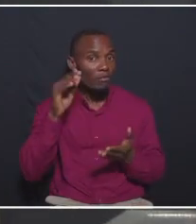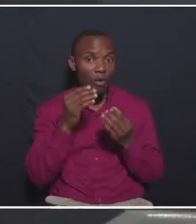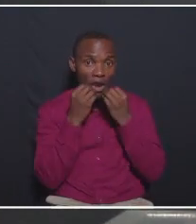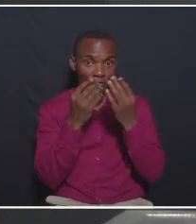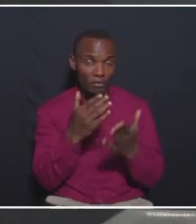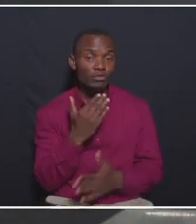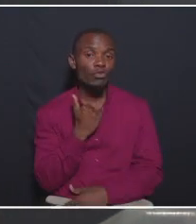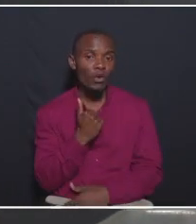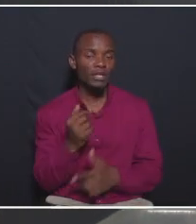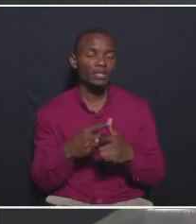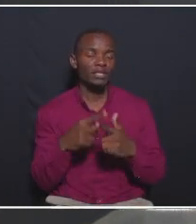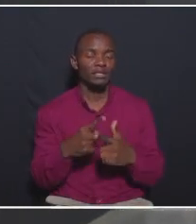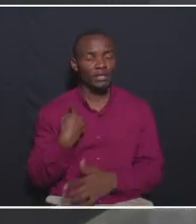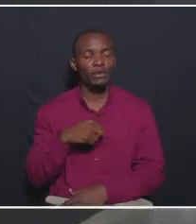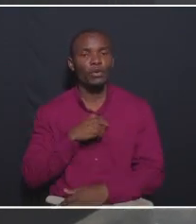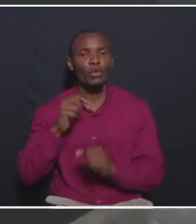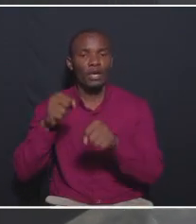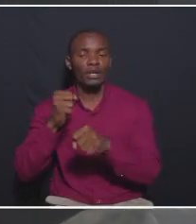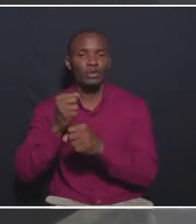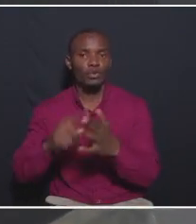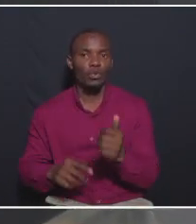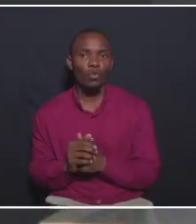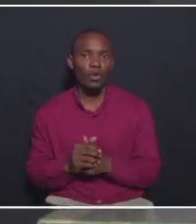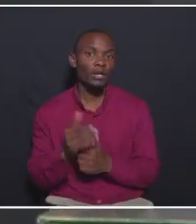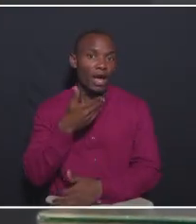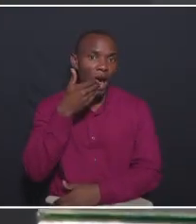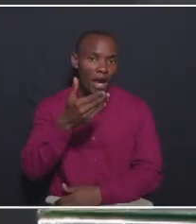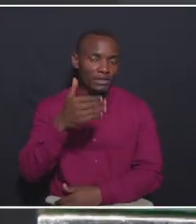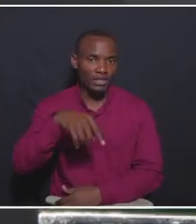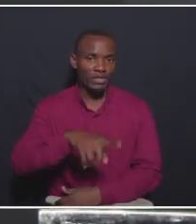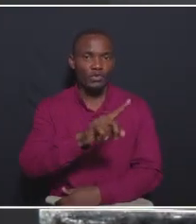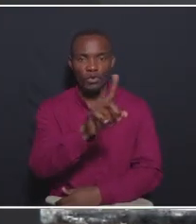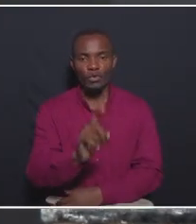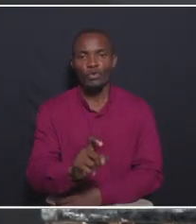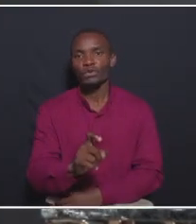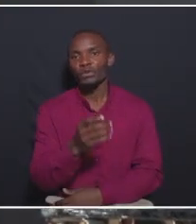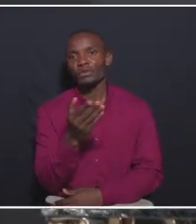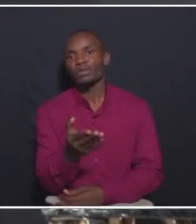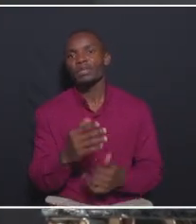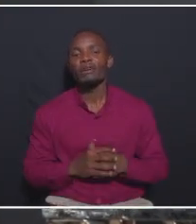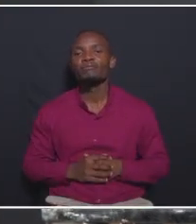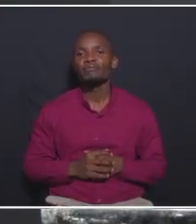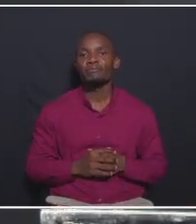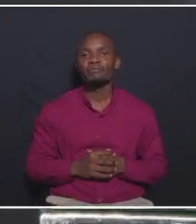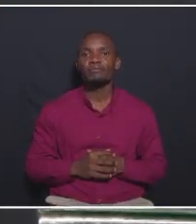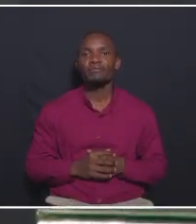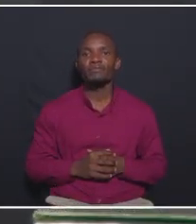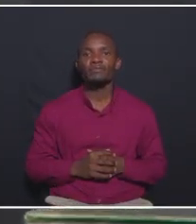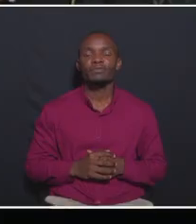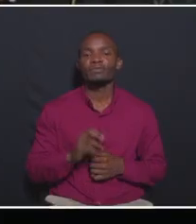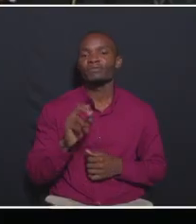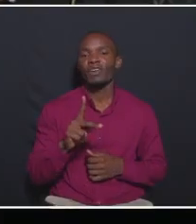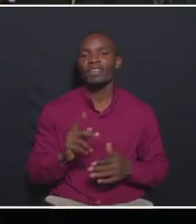find a way to tailor make our things so we can answer to the way that the environment is right now. All right,